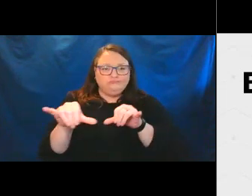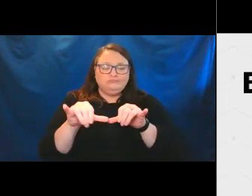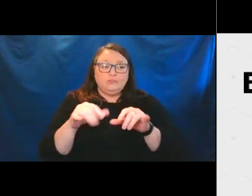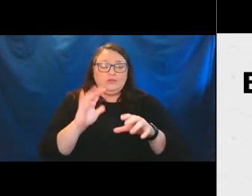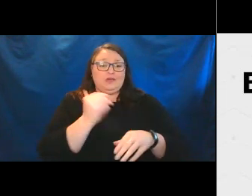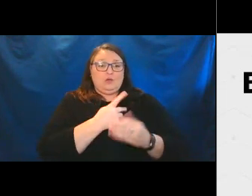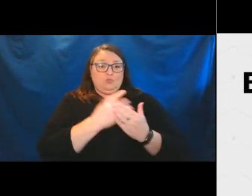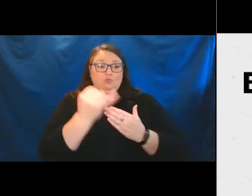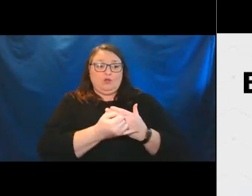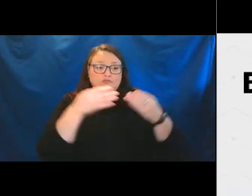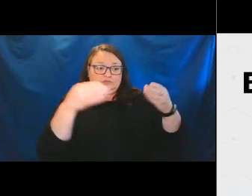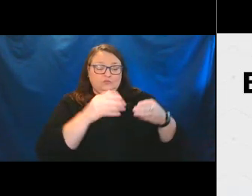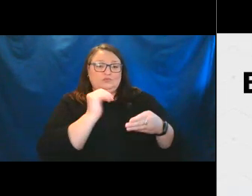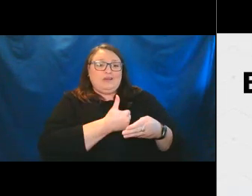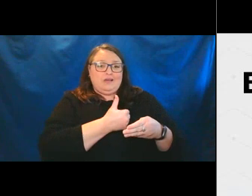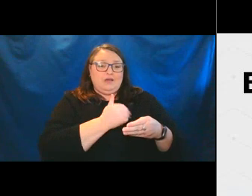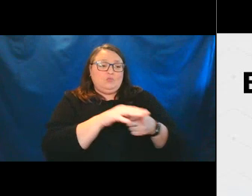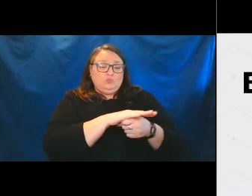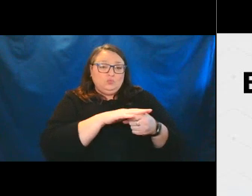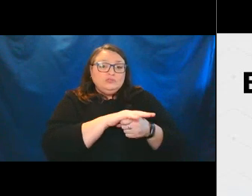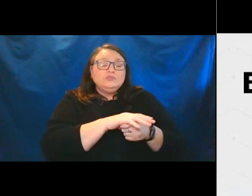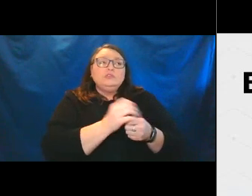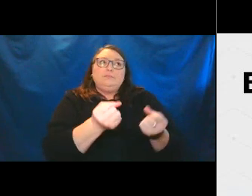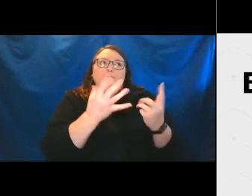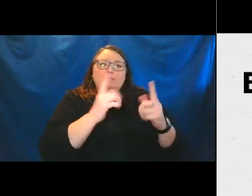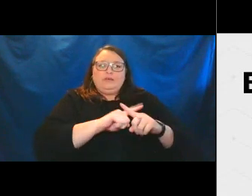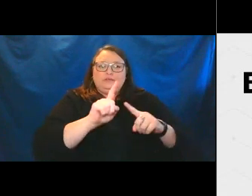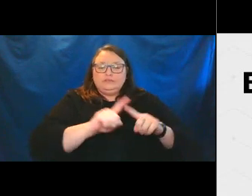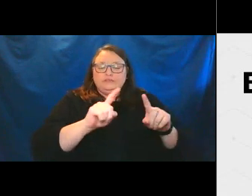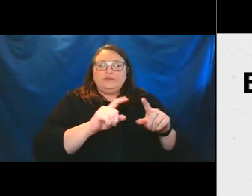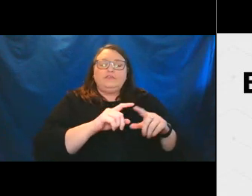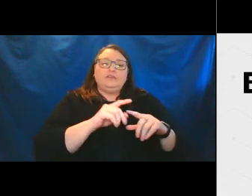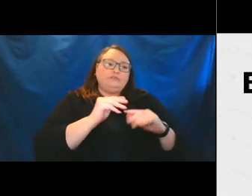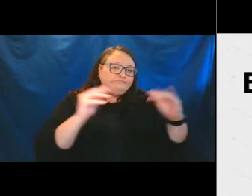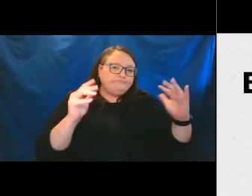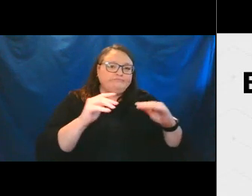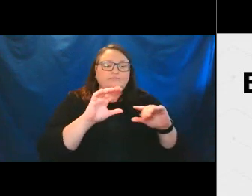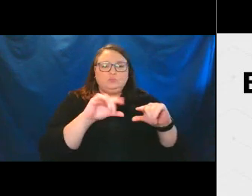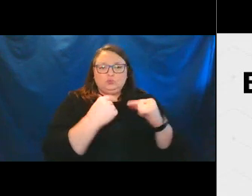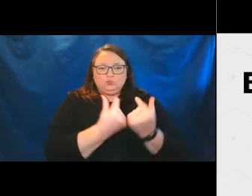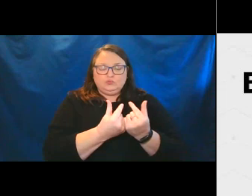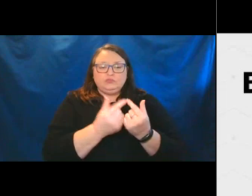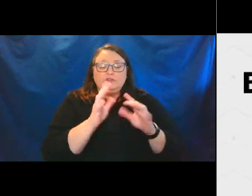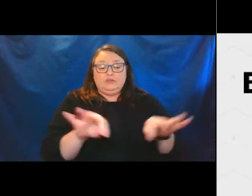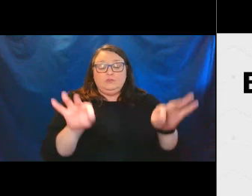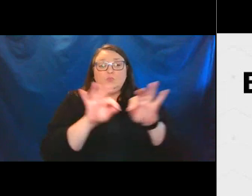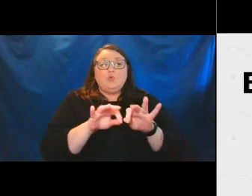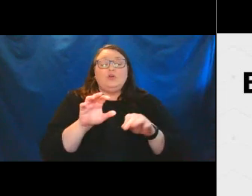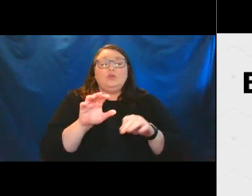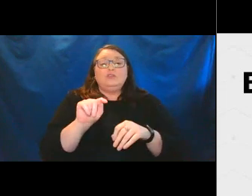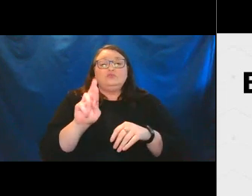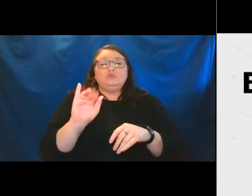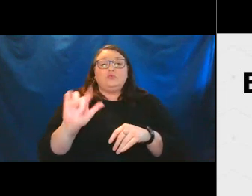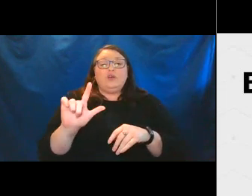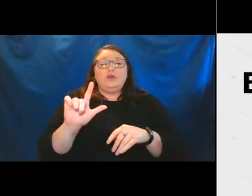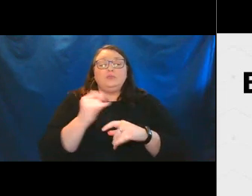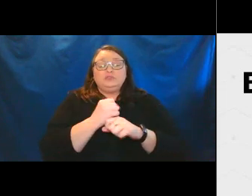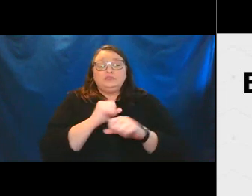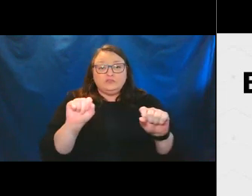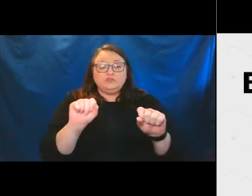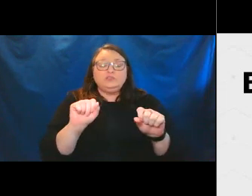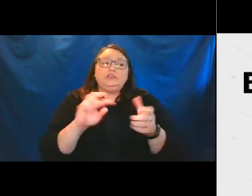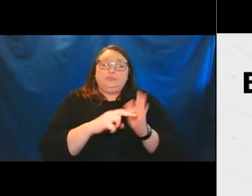has many diverse groups and cultures involved in it. And the essence of tribal sovereignty is, again, that ability to govern